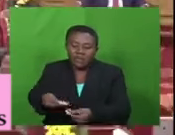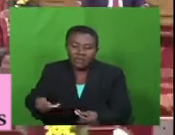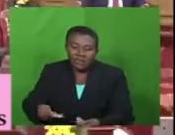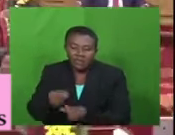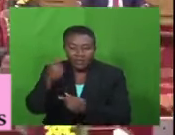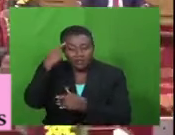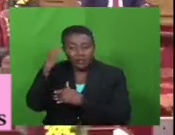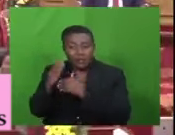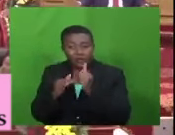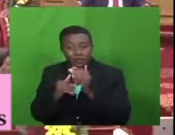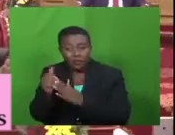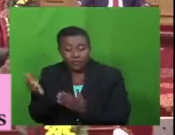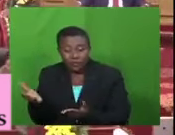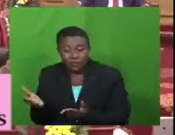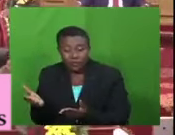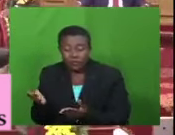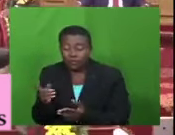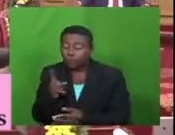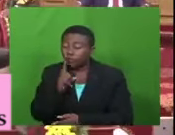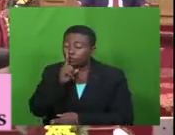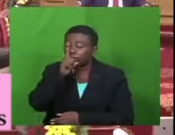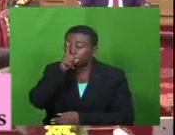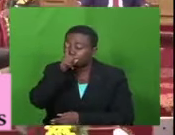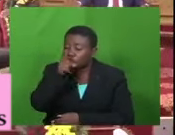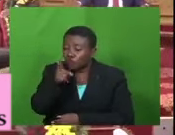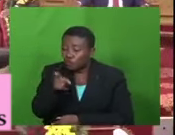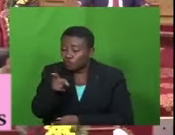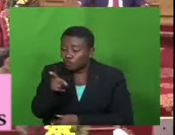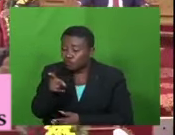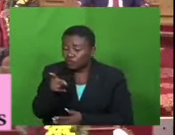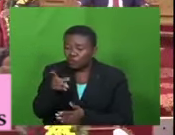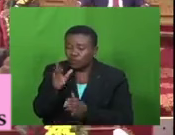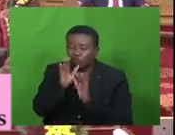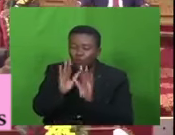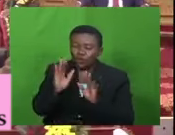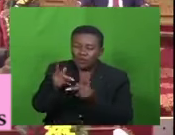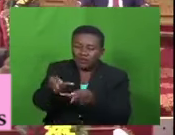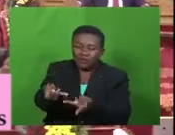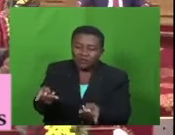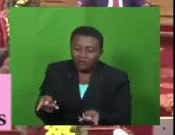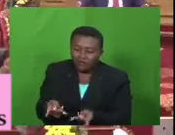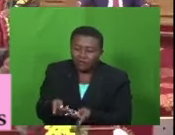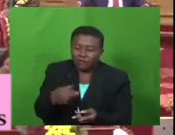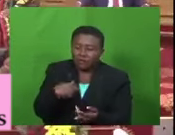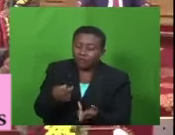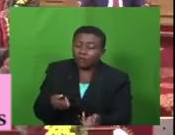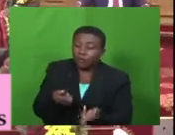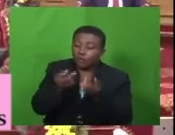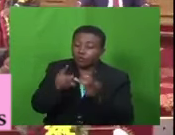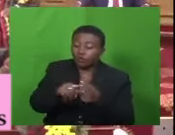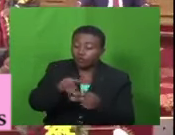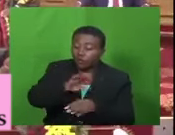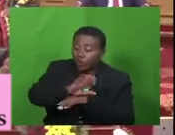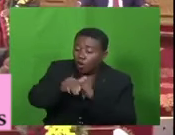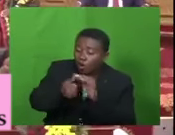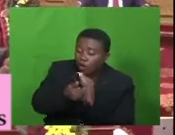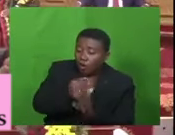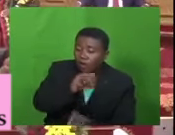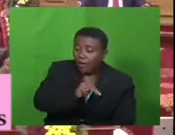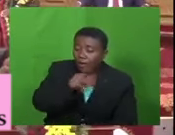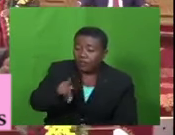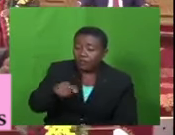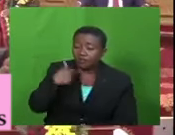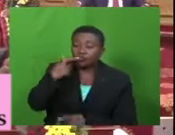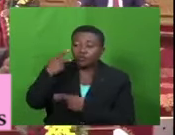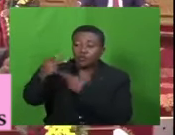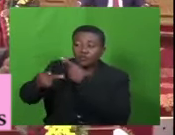ceremony. It is a truly magnificent sight, and I recommend it to honorable members who go to Kumasi to